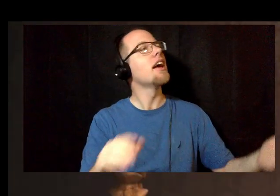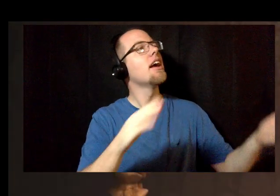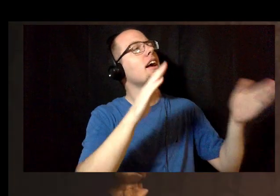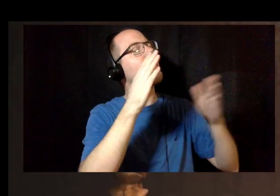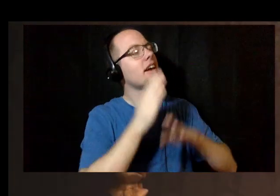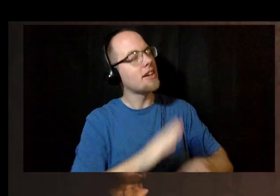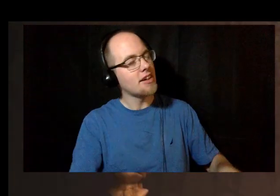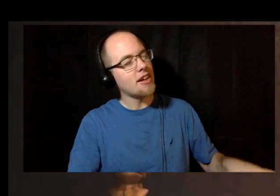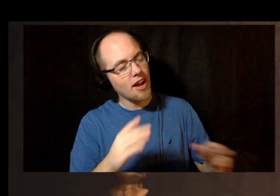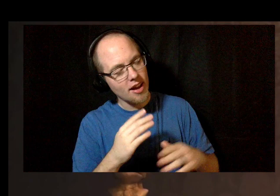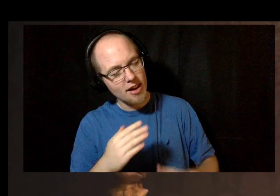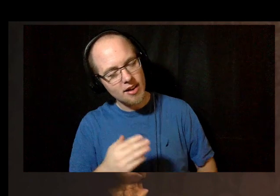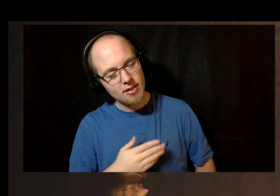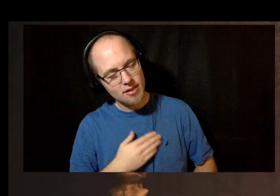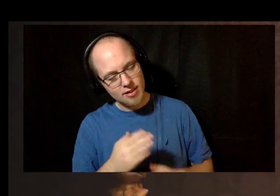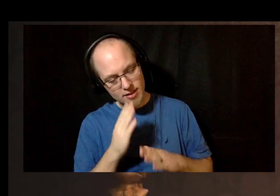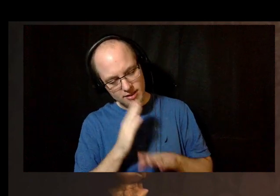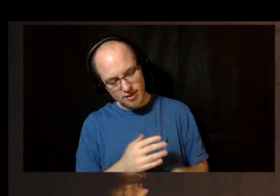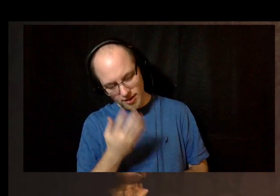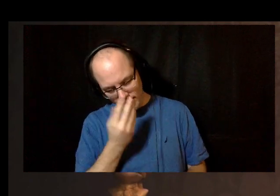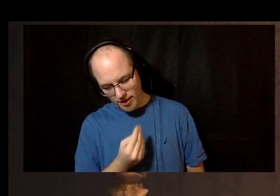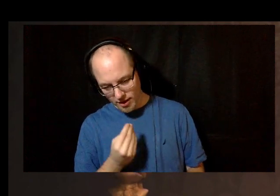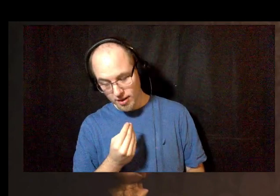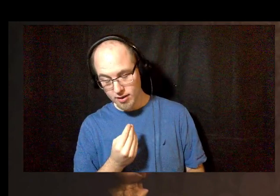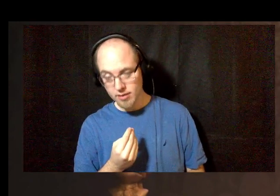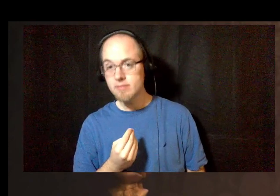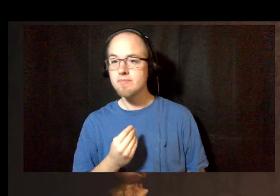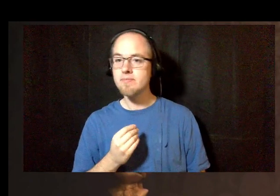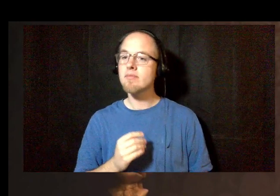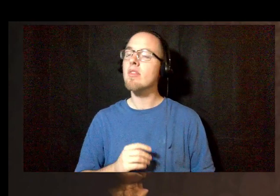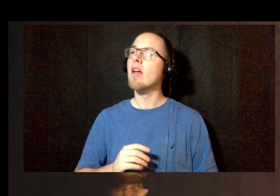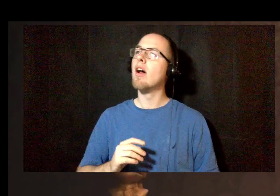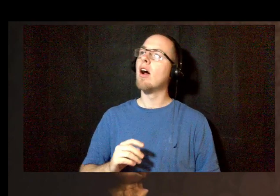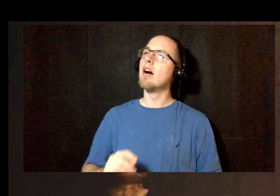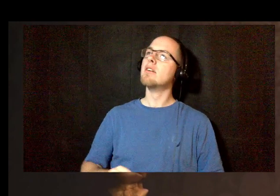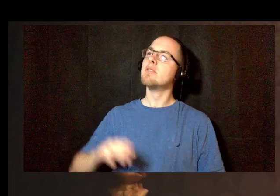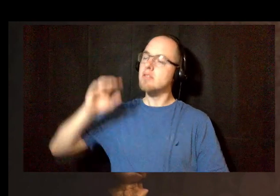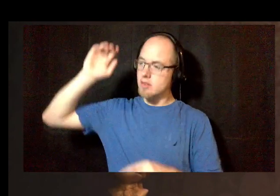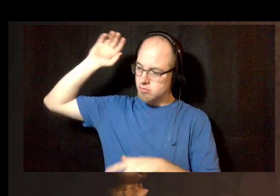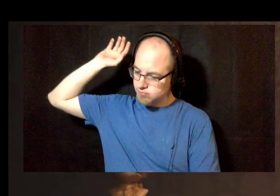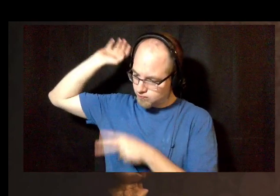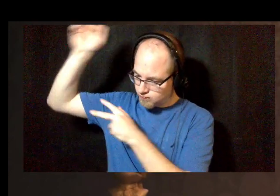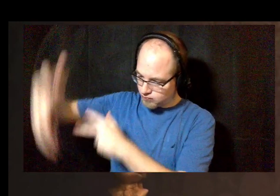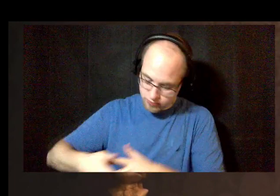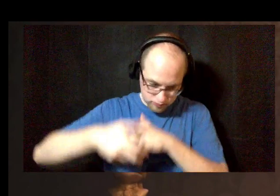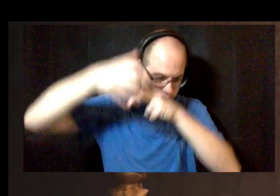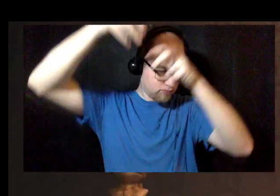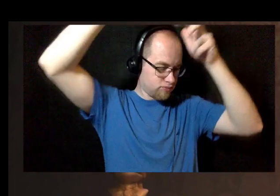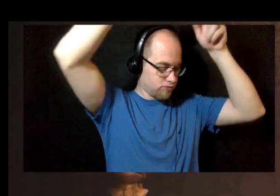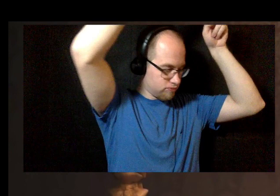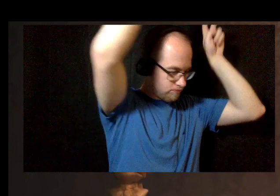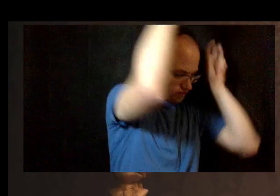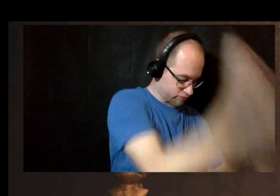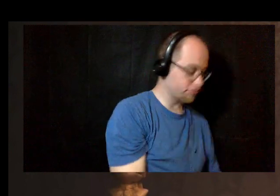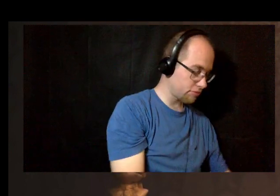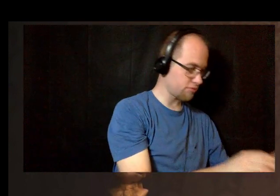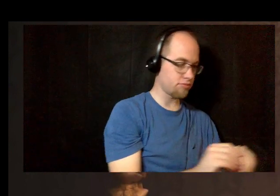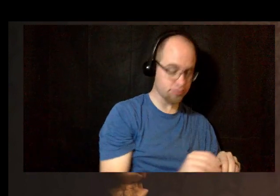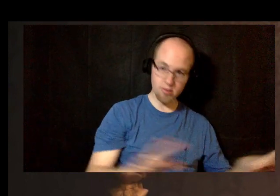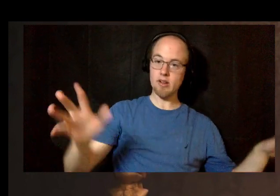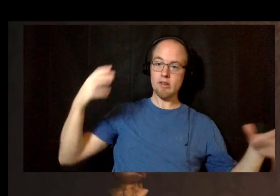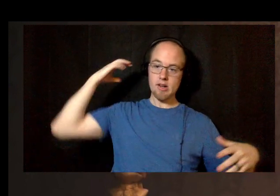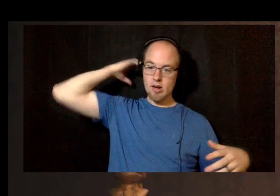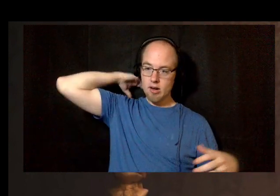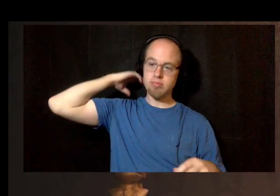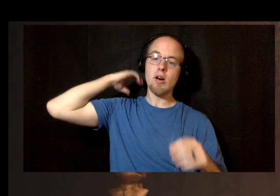it? Just dumped out of a plane into a blazing inferno with a highly flammable gas tank instead